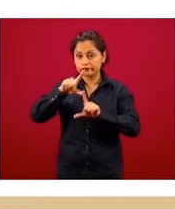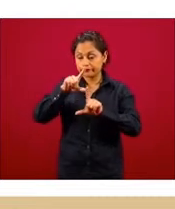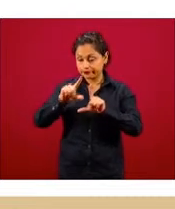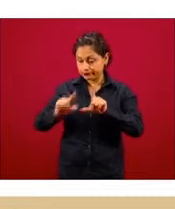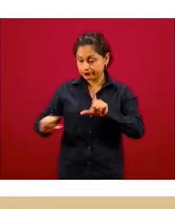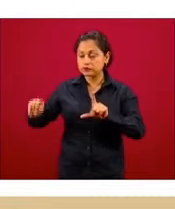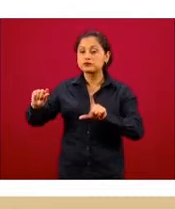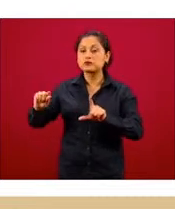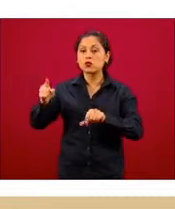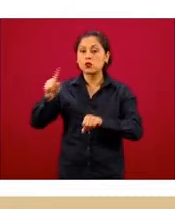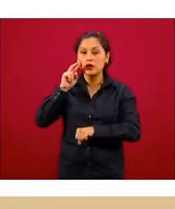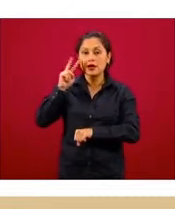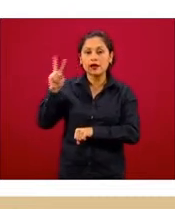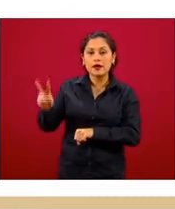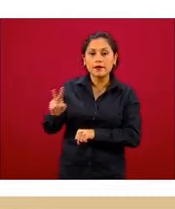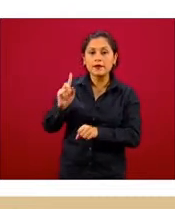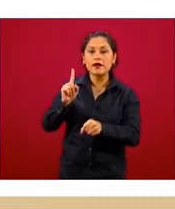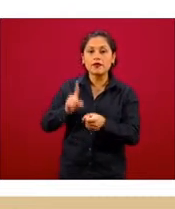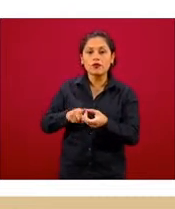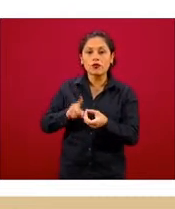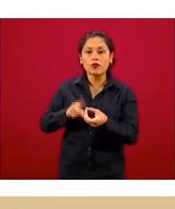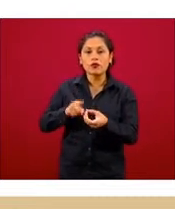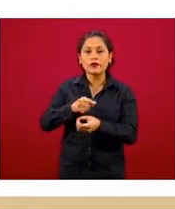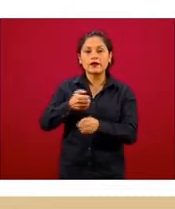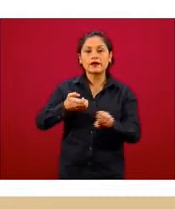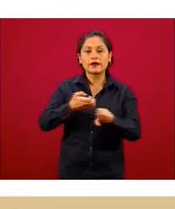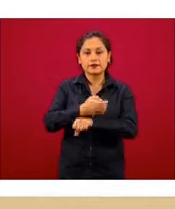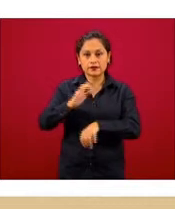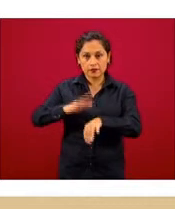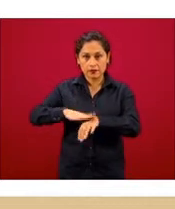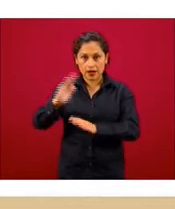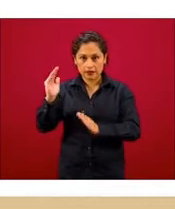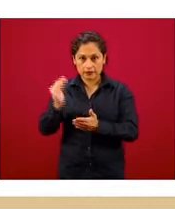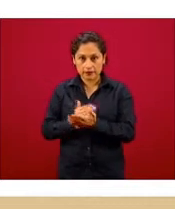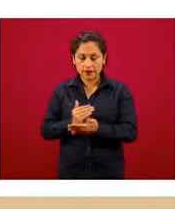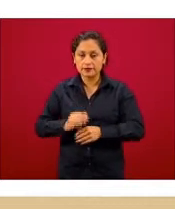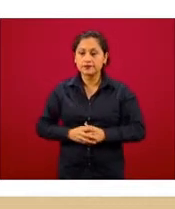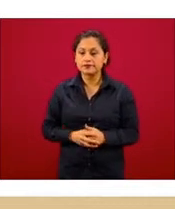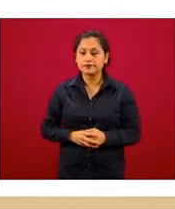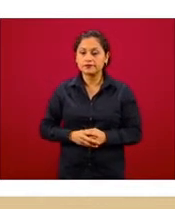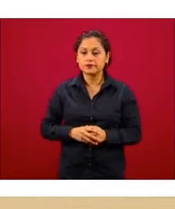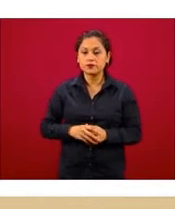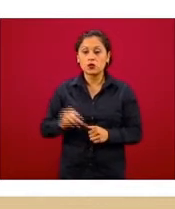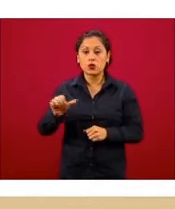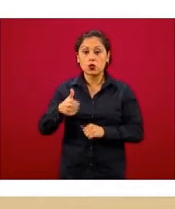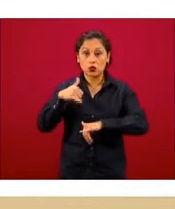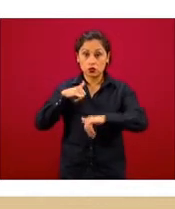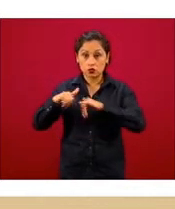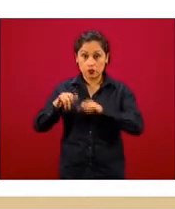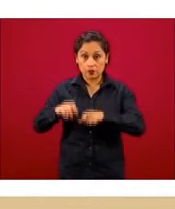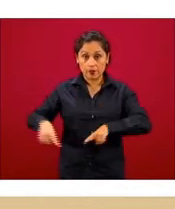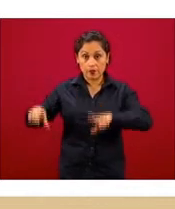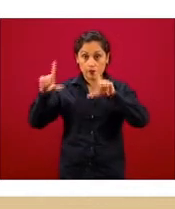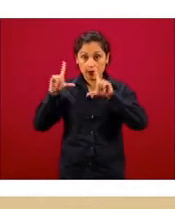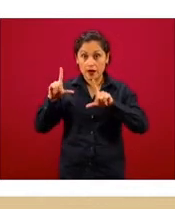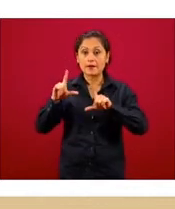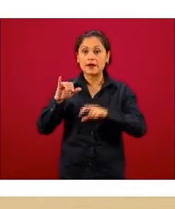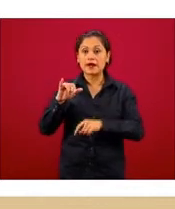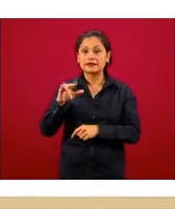the information presented as a bar graph so that you can see exactly what's going on in each state with these numbers.